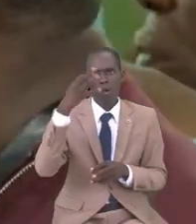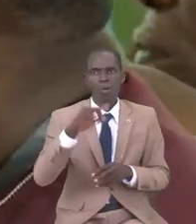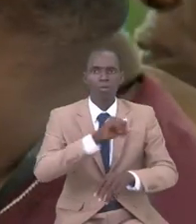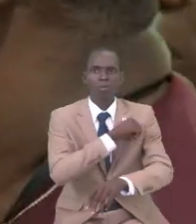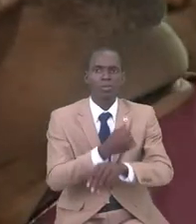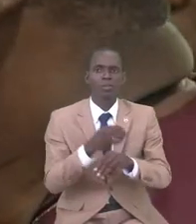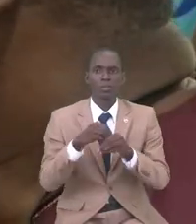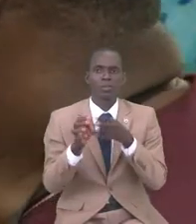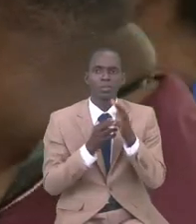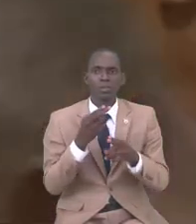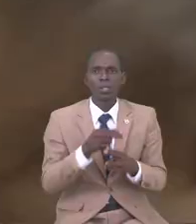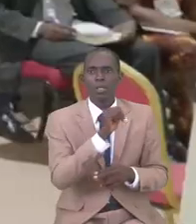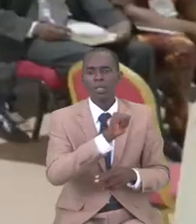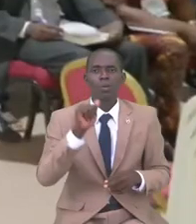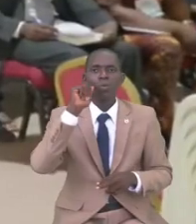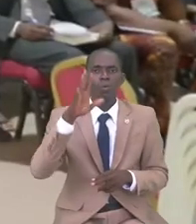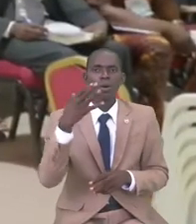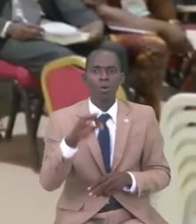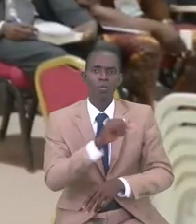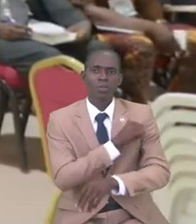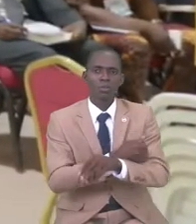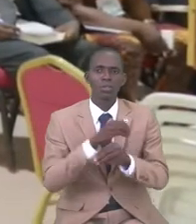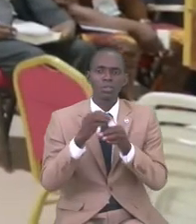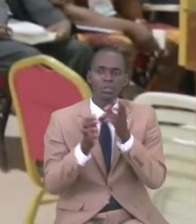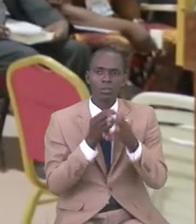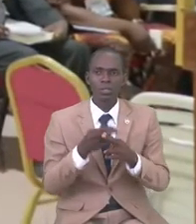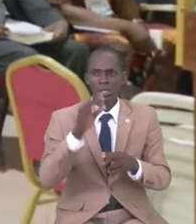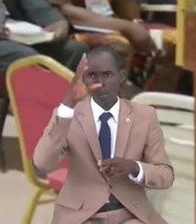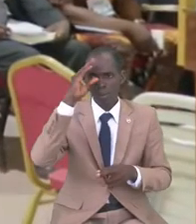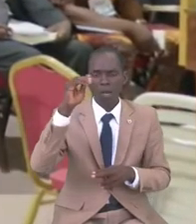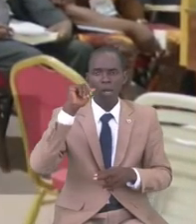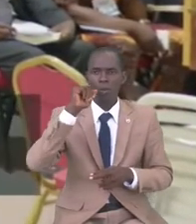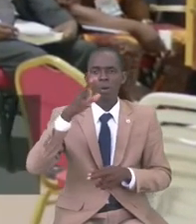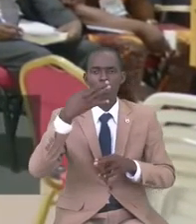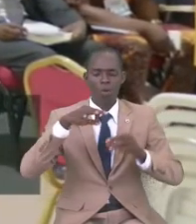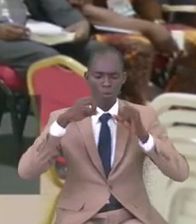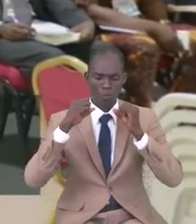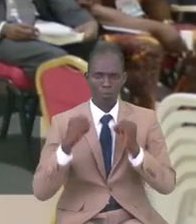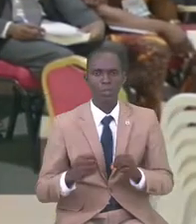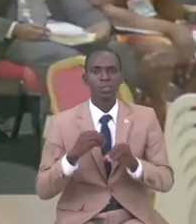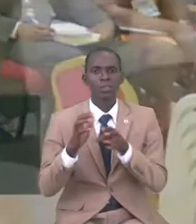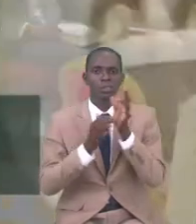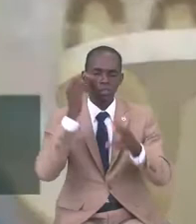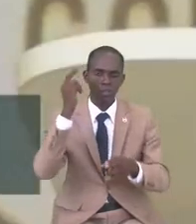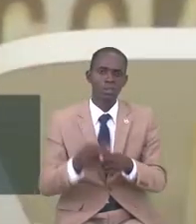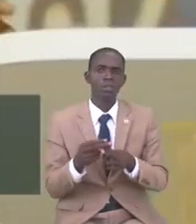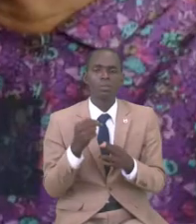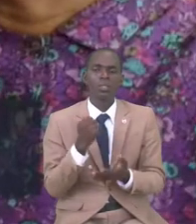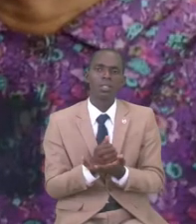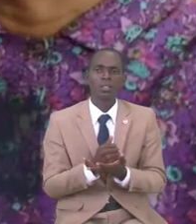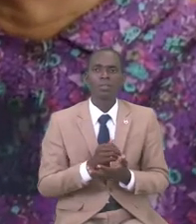a woman of authority, a man of power, a woman of power in Jesus'